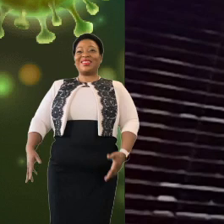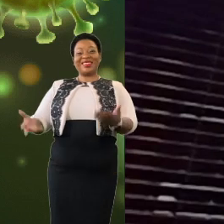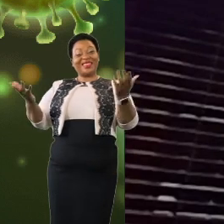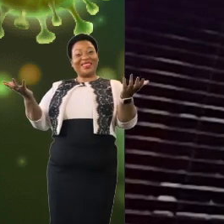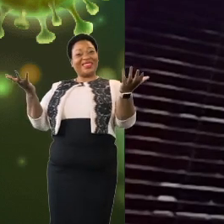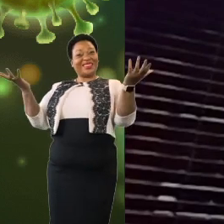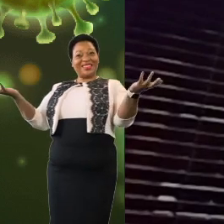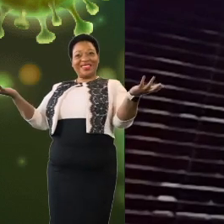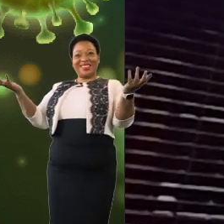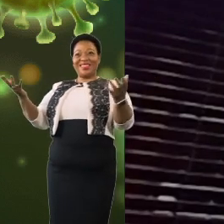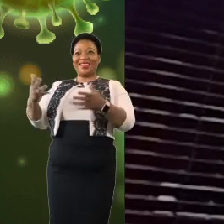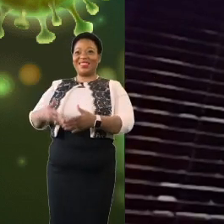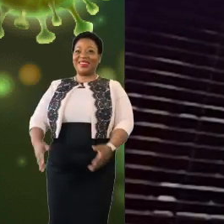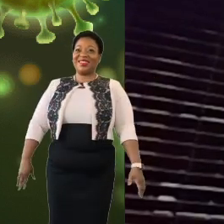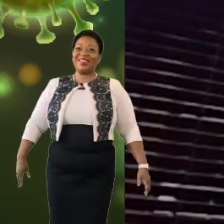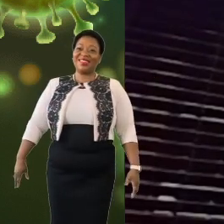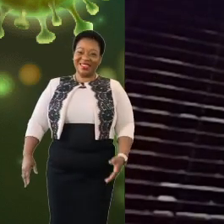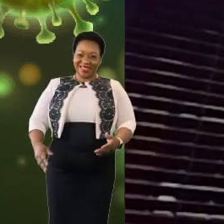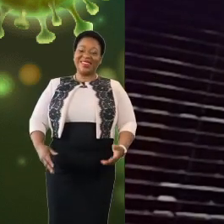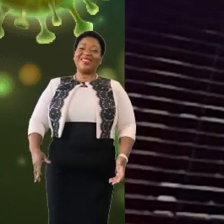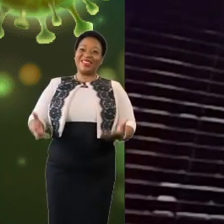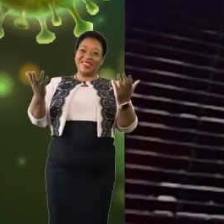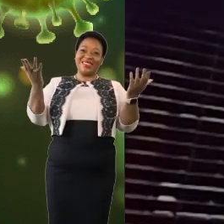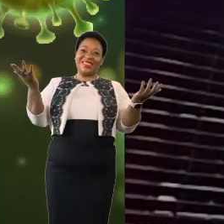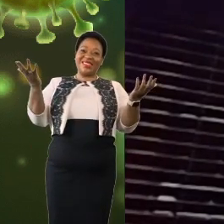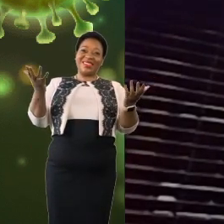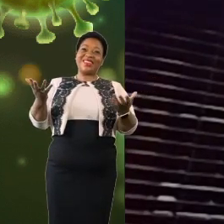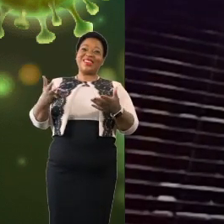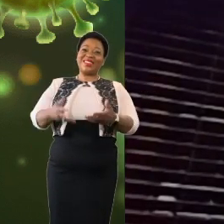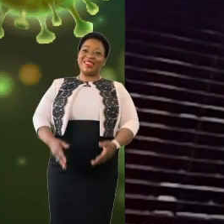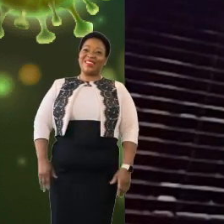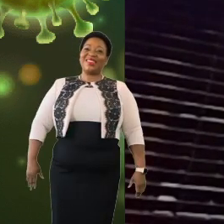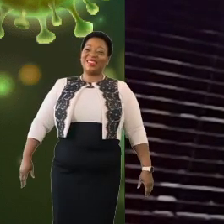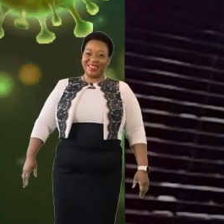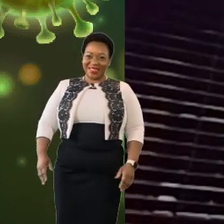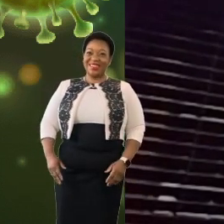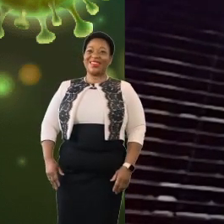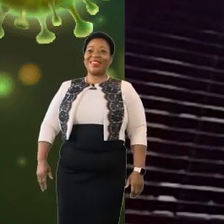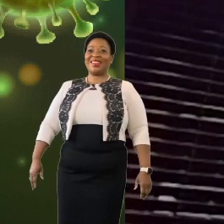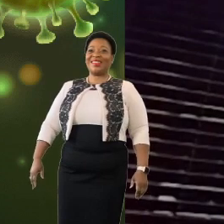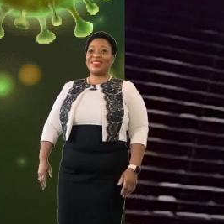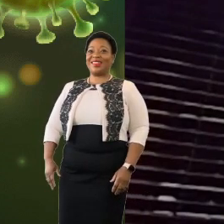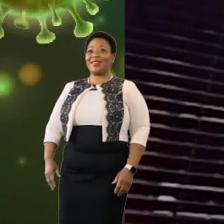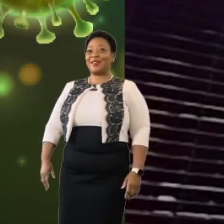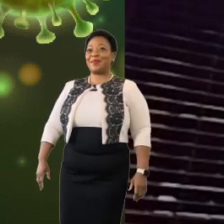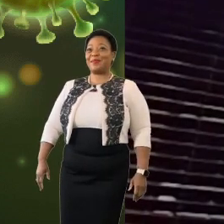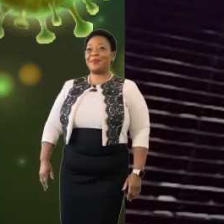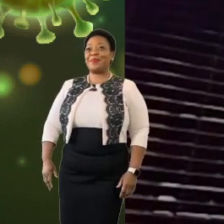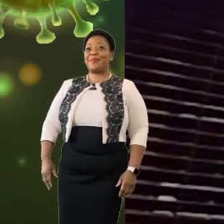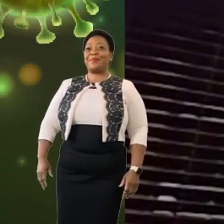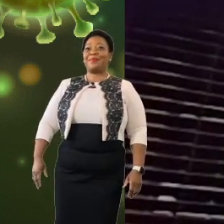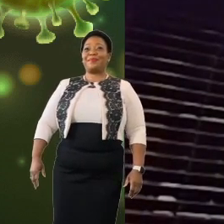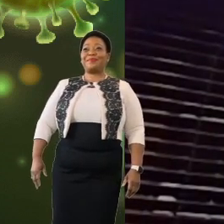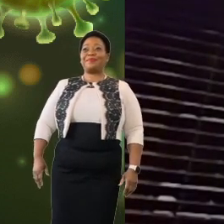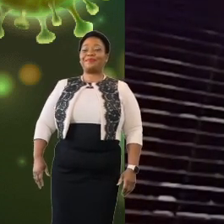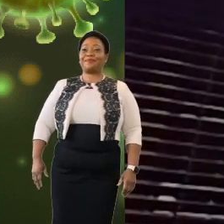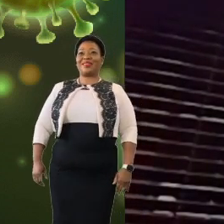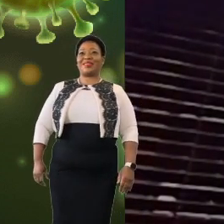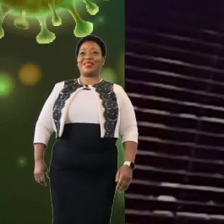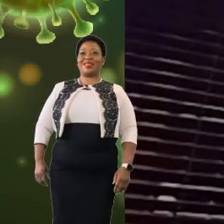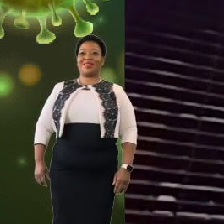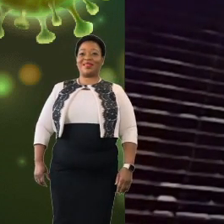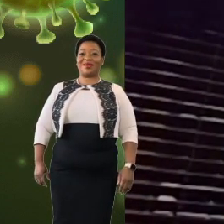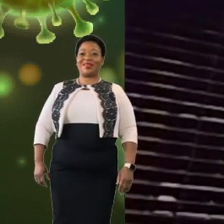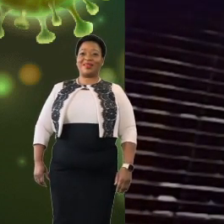table. And with me on the other side of the table, I don't even have an idea of what